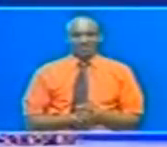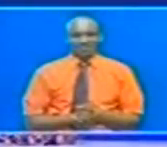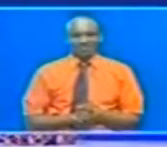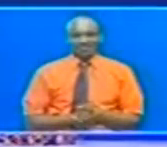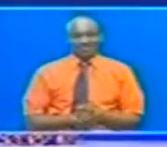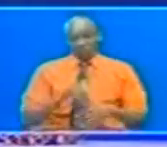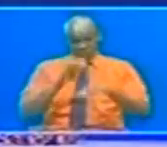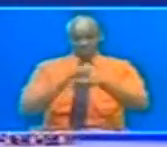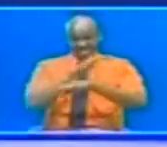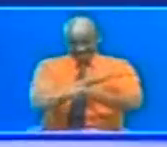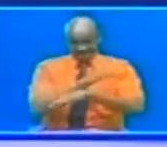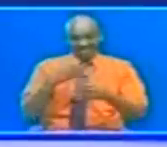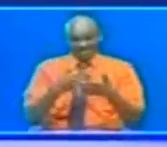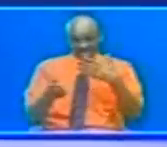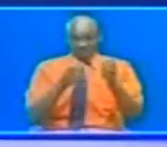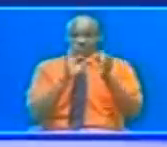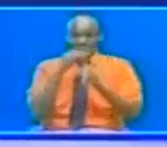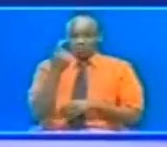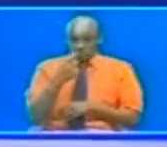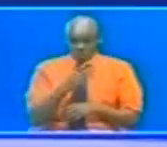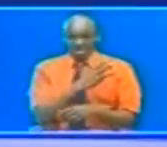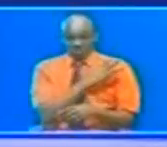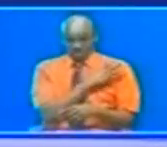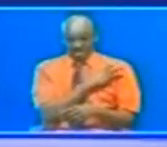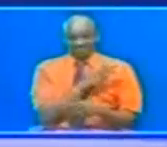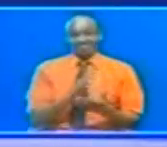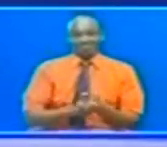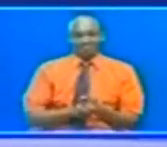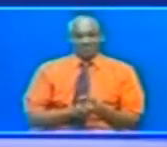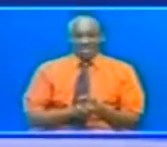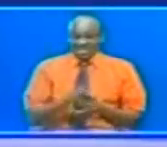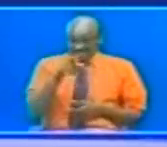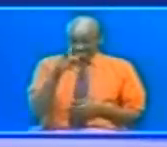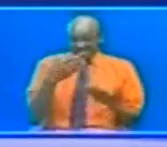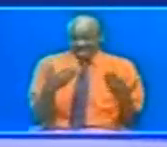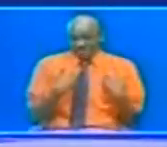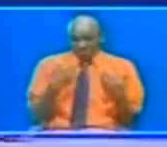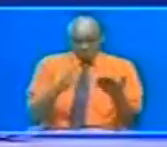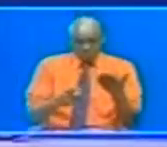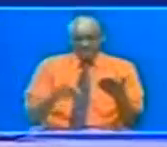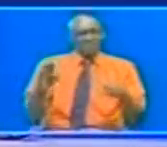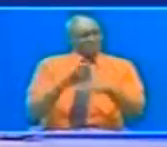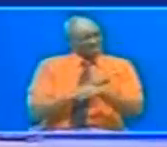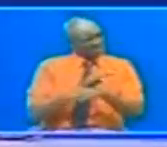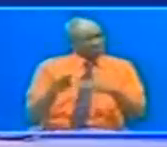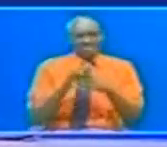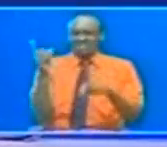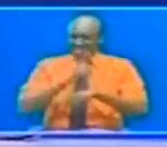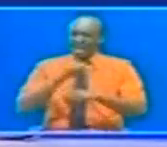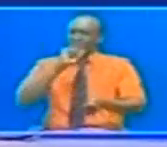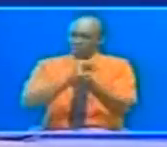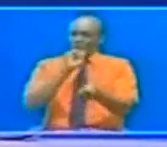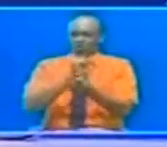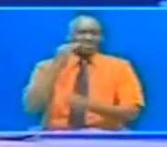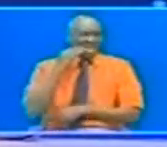Good evening and welcome. Our sign language interpreter is William Silla. Well, it has been a busy day in Bondo, Siaya